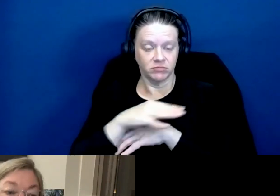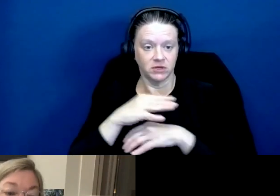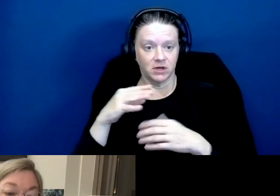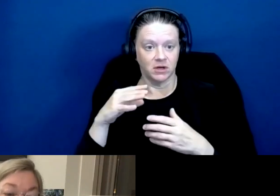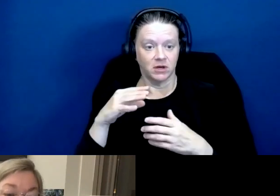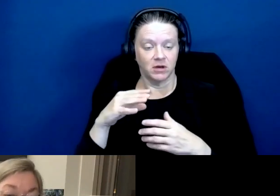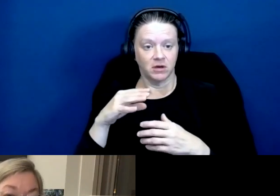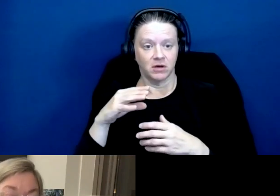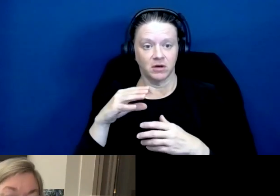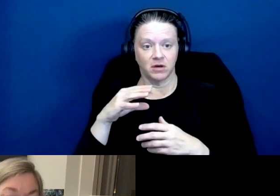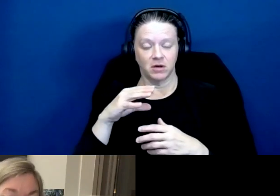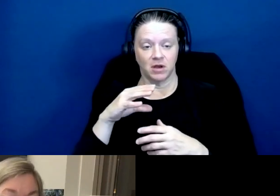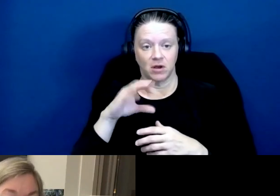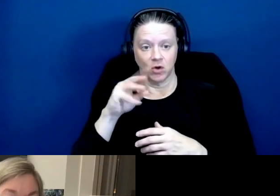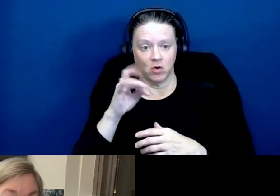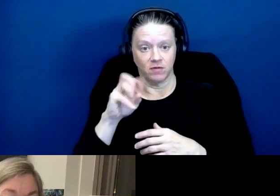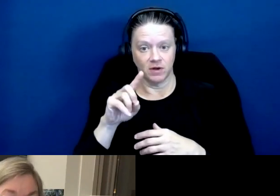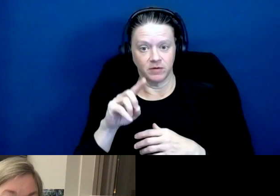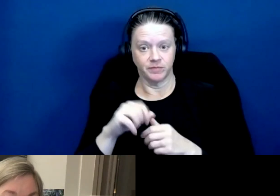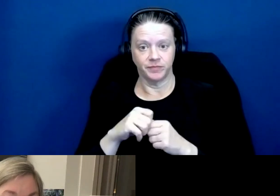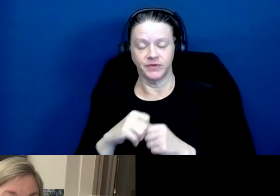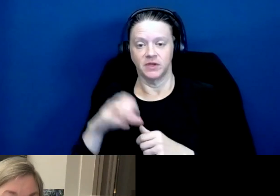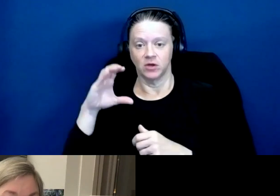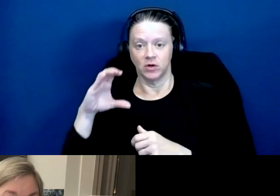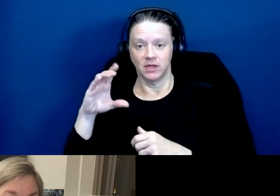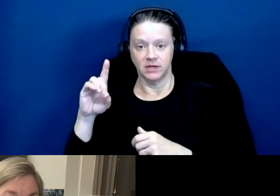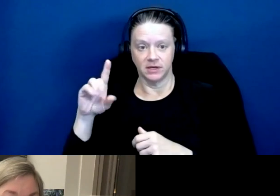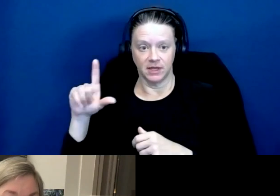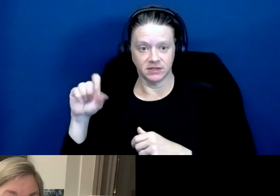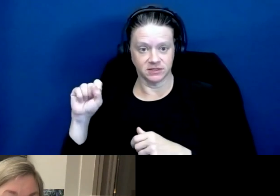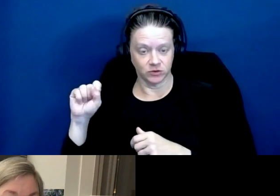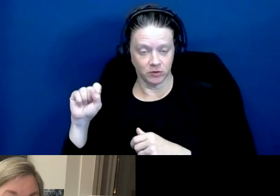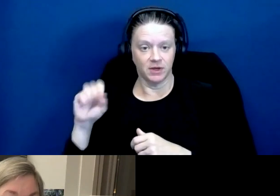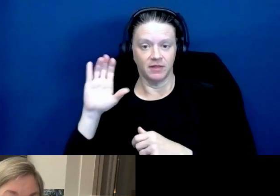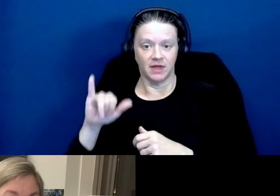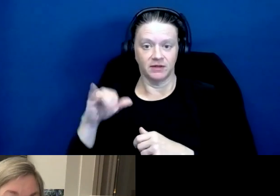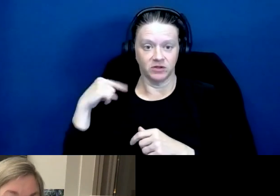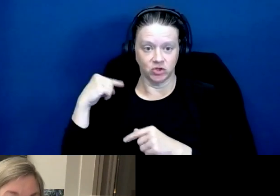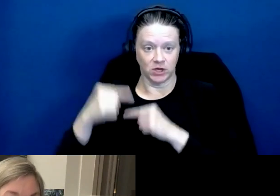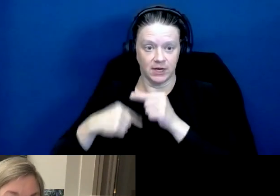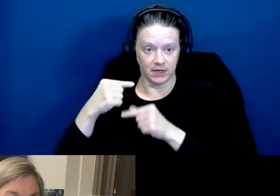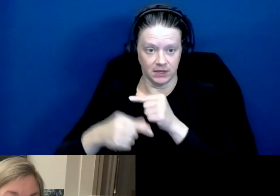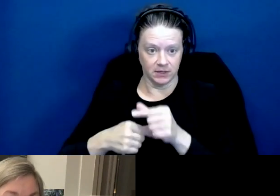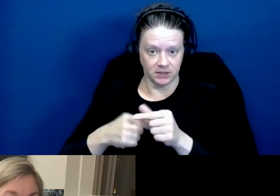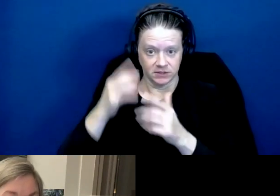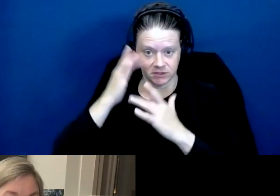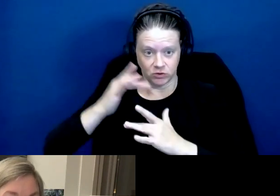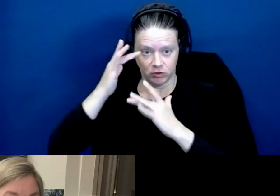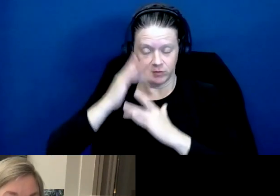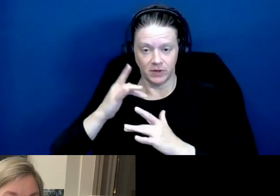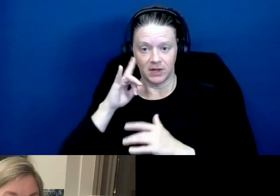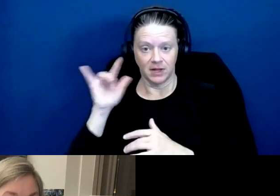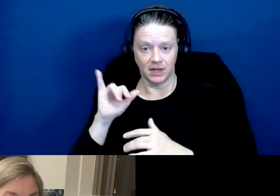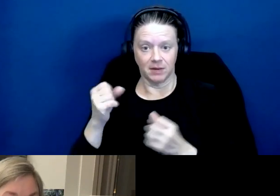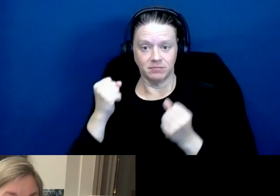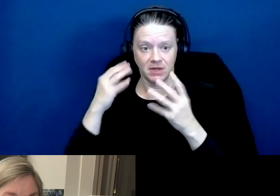CDLS? Yeah, so Cornelia de Lange syndrome is a genetic syndrome, and it, like many genetic